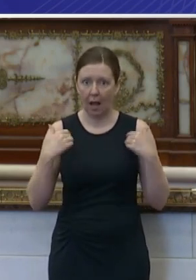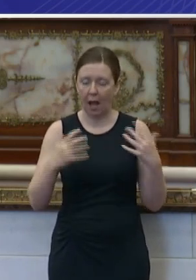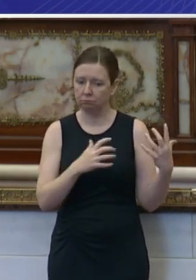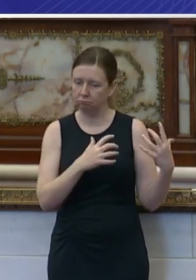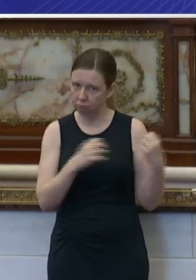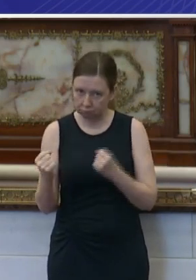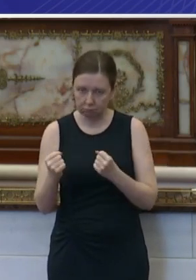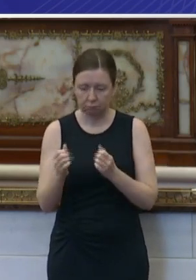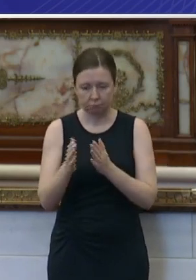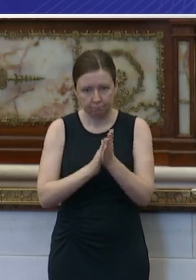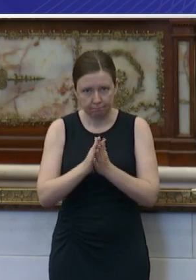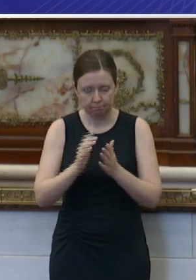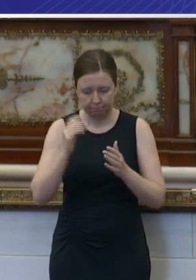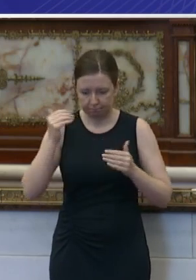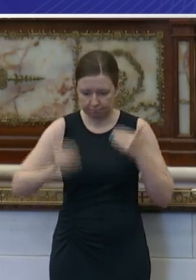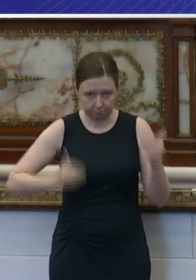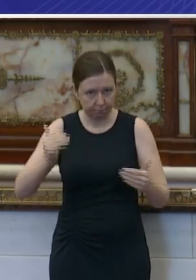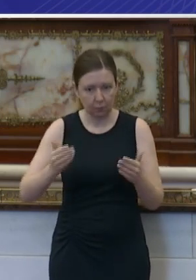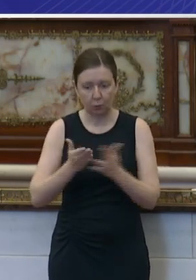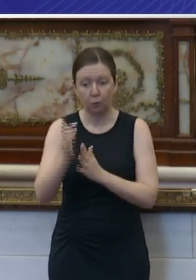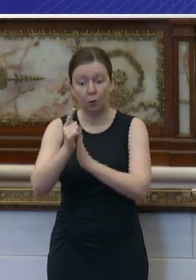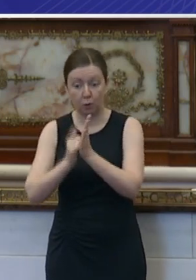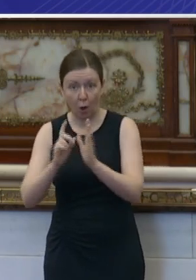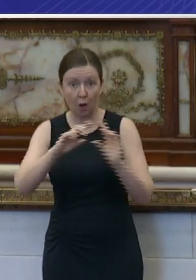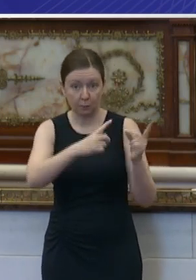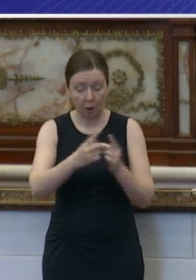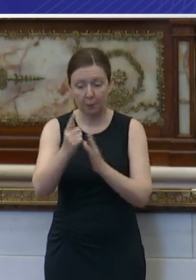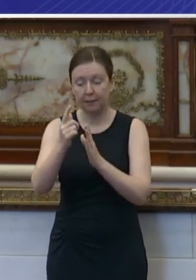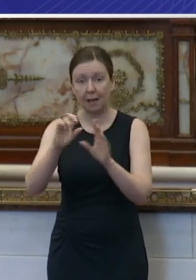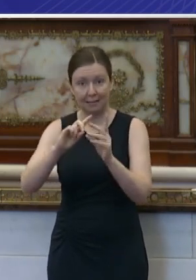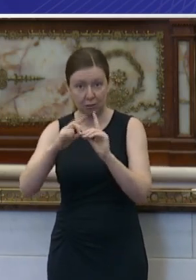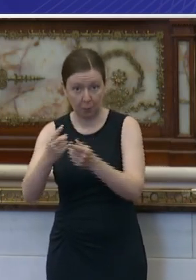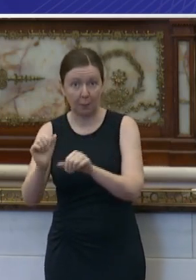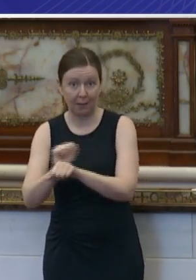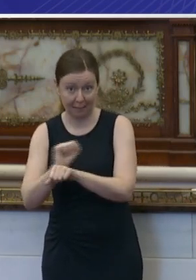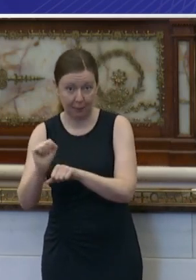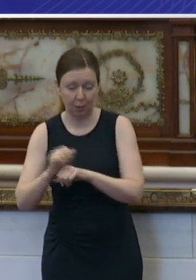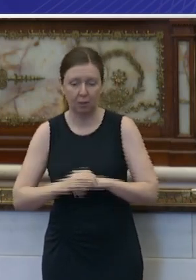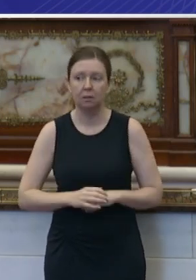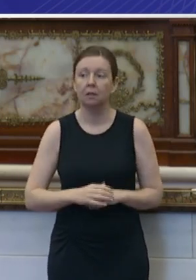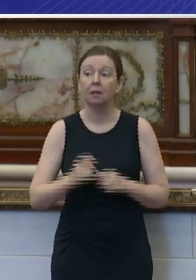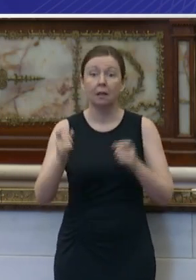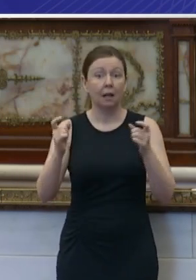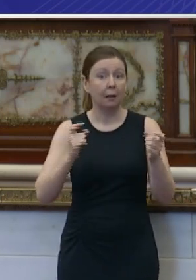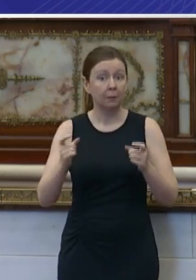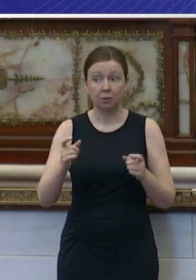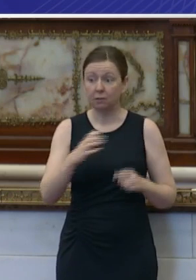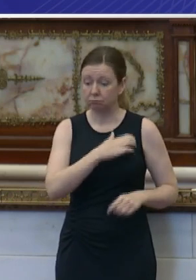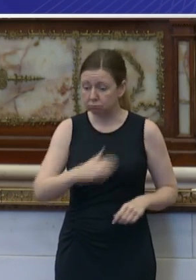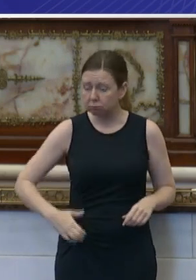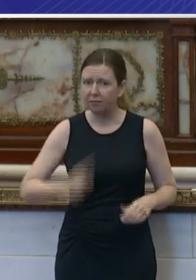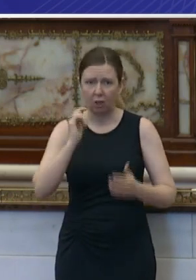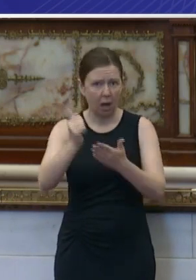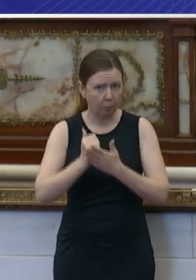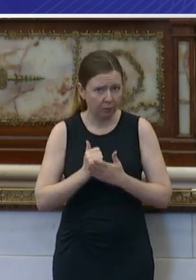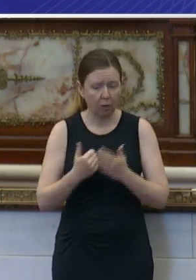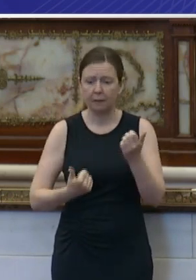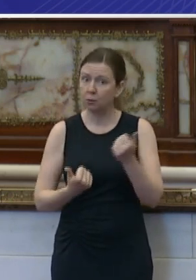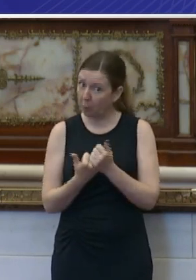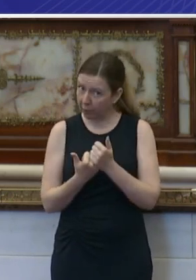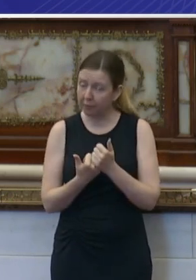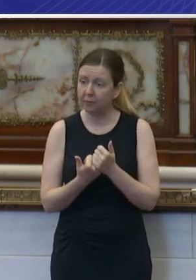and thorough vetting process through the Law Department and the Department of Labor. The administration has been incredibly helpful and